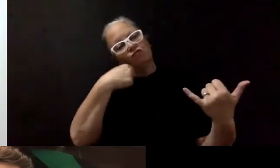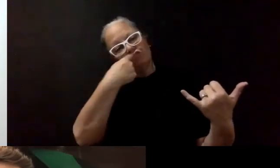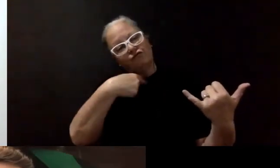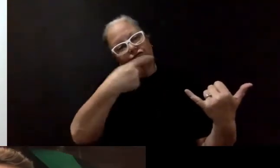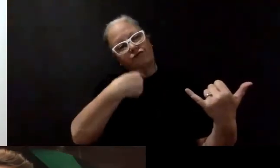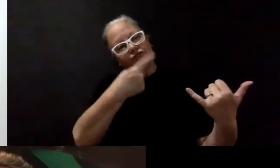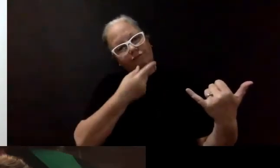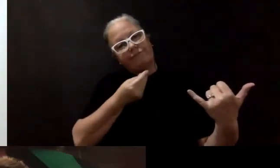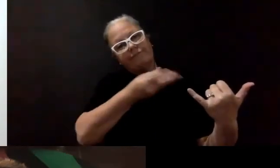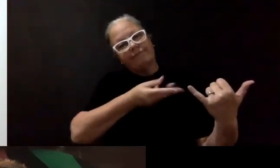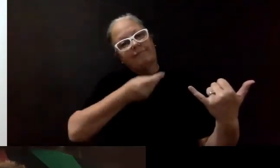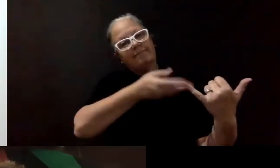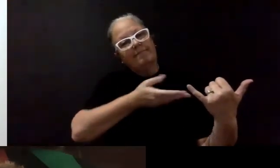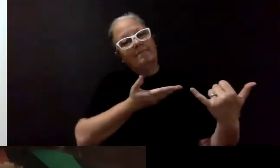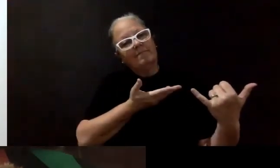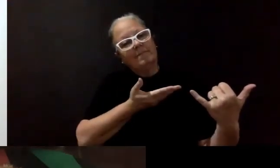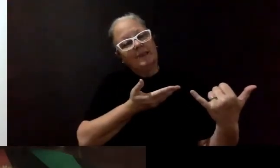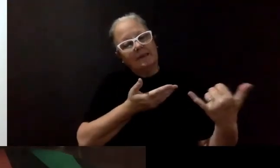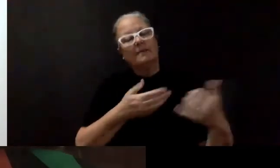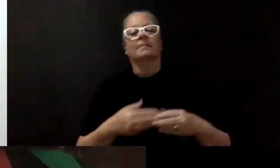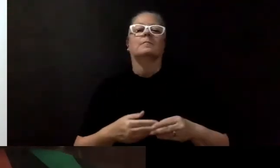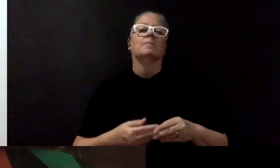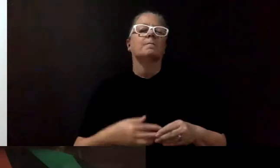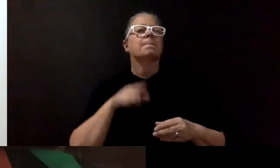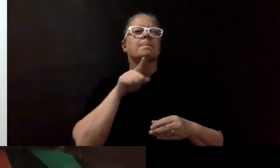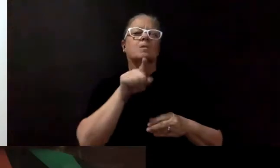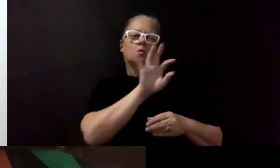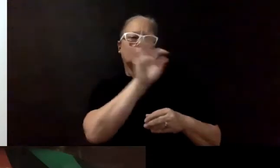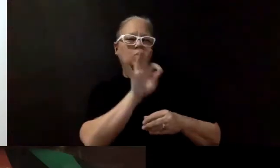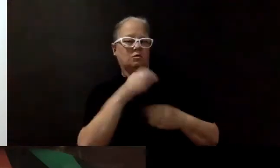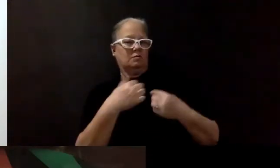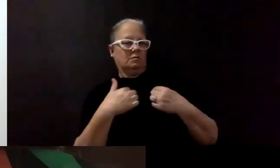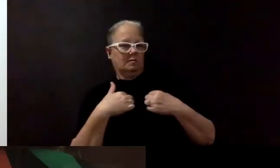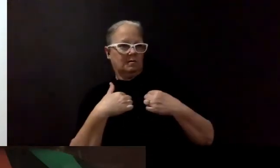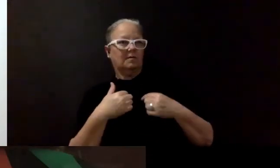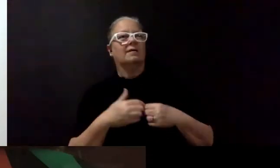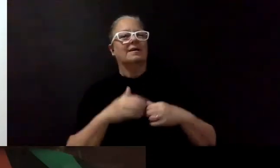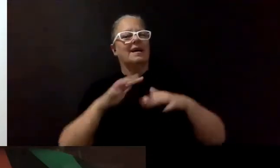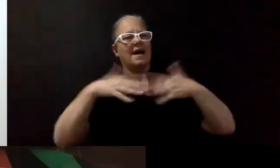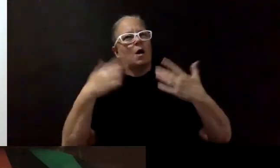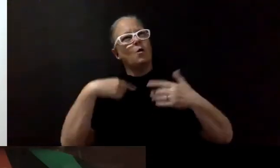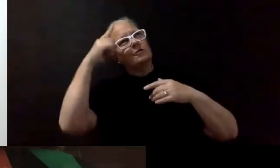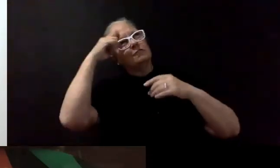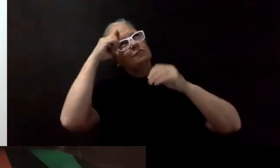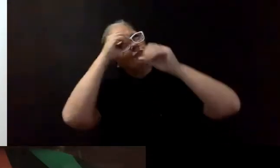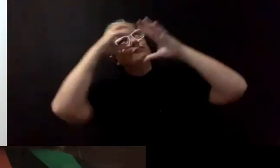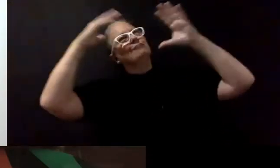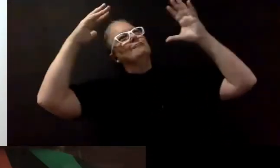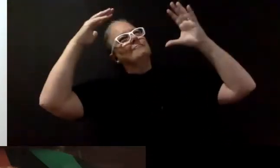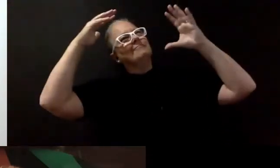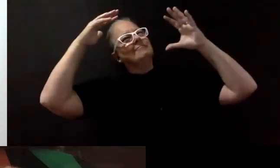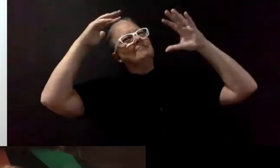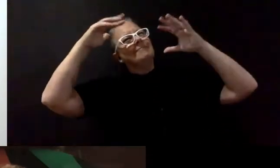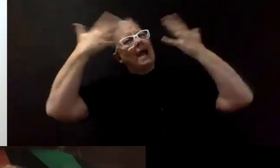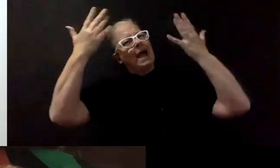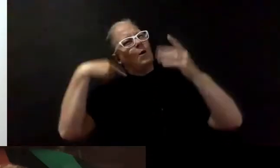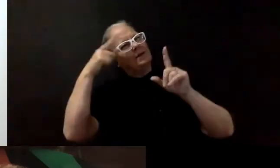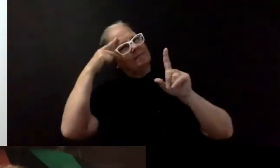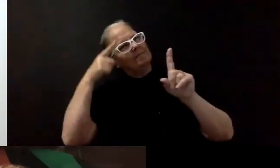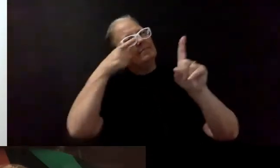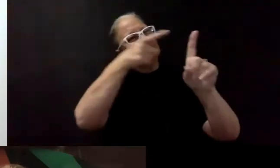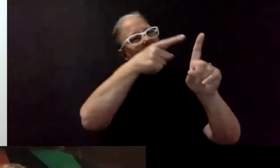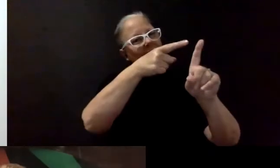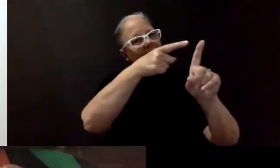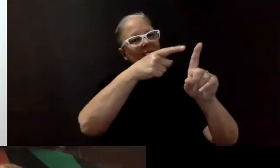And I guess going back to your question about how do your vision and mission emerge, it's a really interesting question because it's always emerging